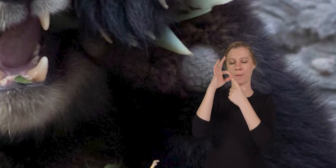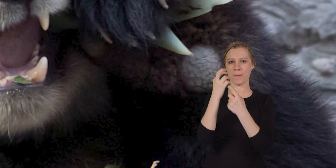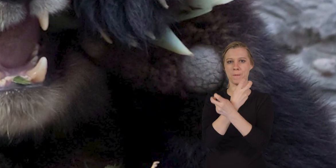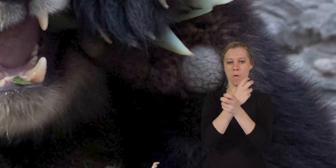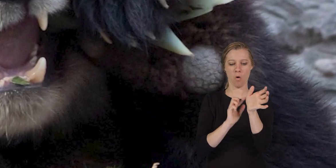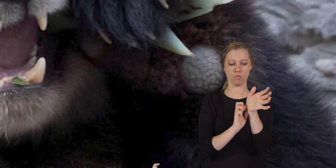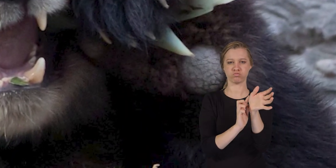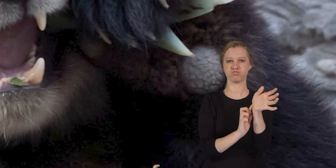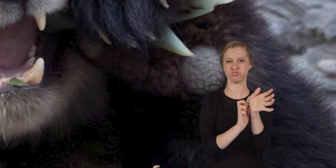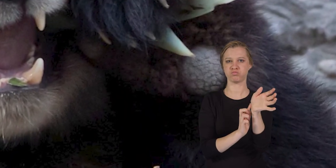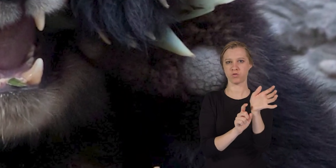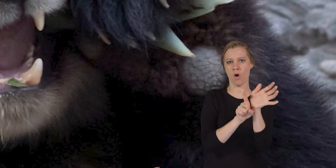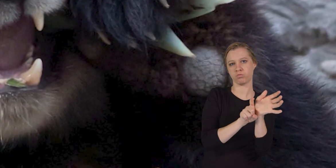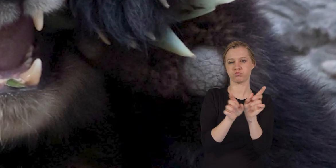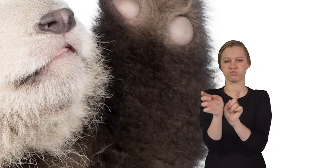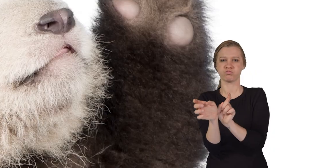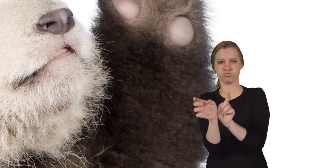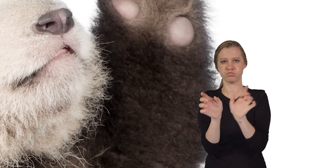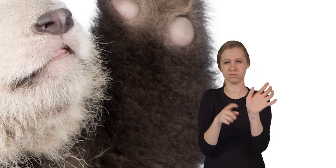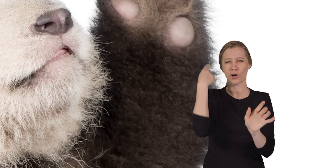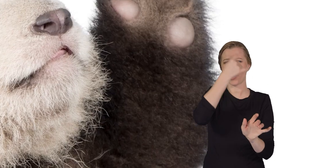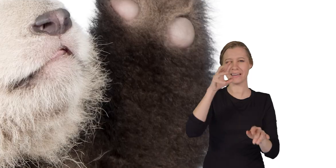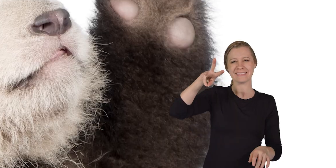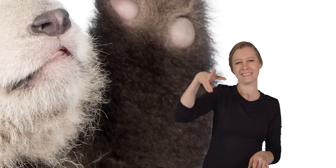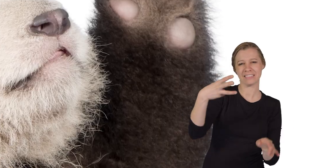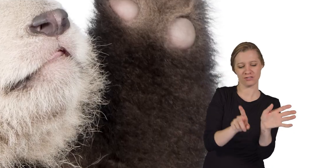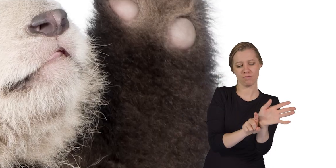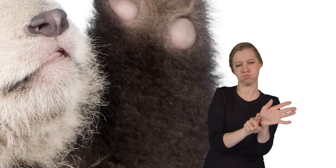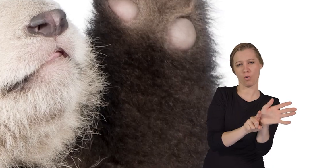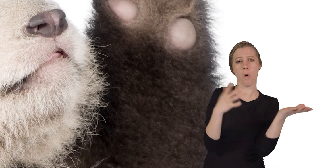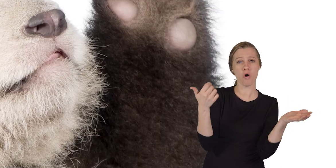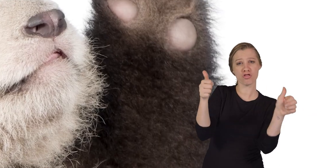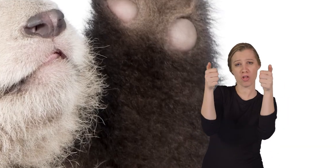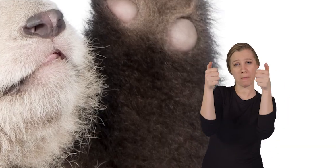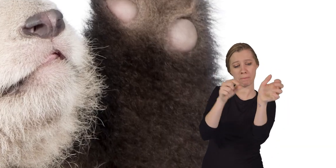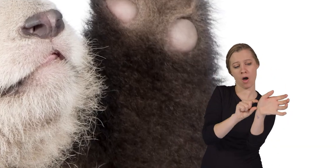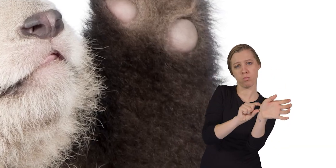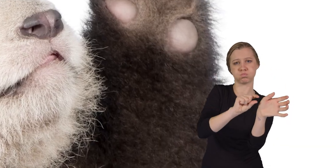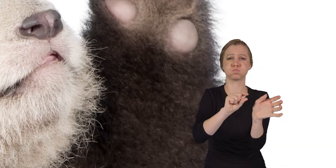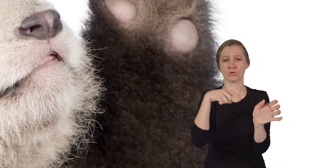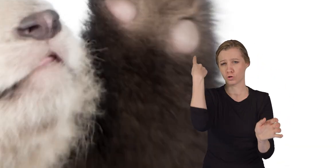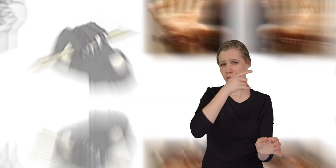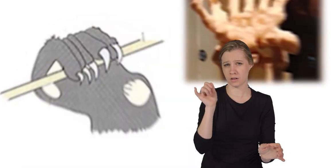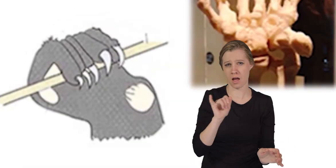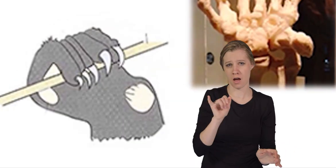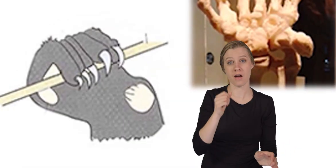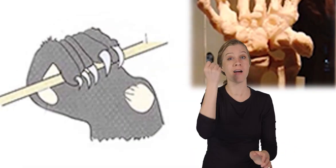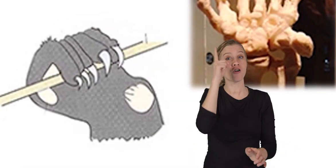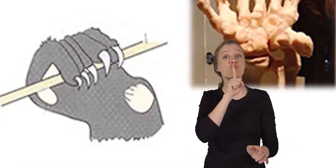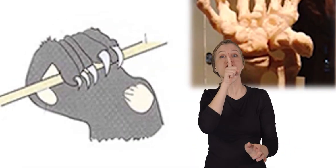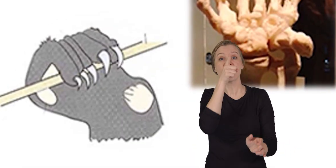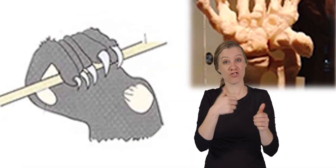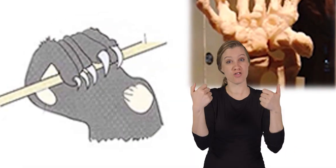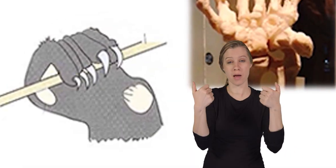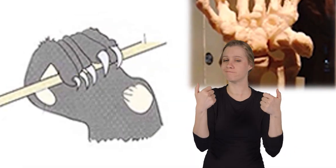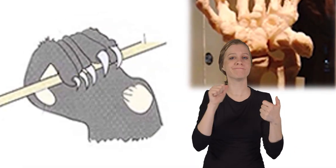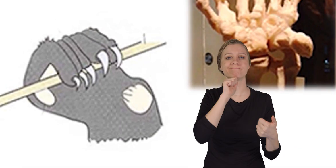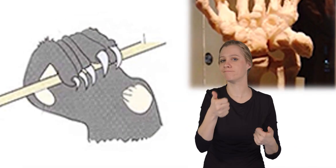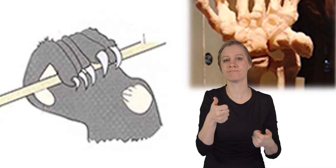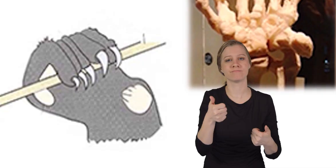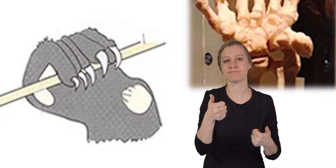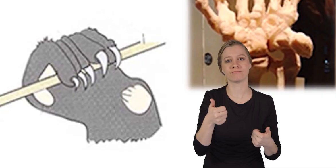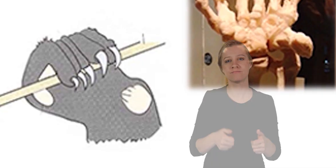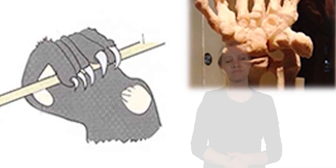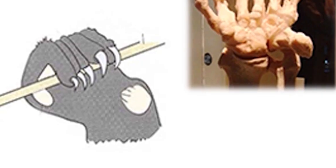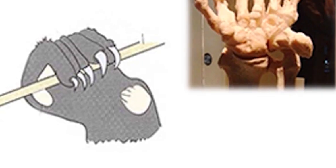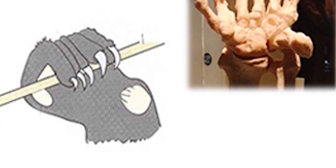a unique bone in their front paws that looks like a sixth finger or a thumb. But it's not really a